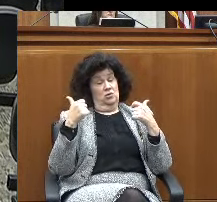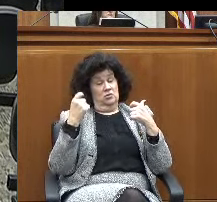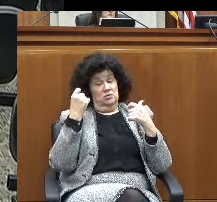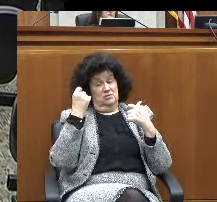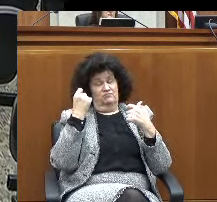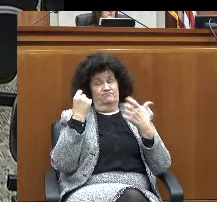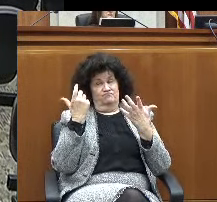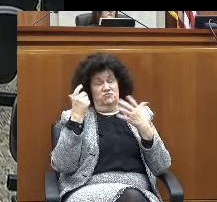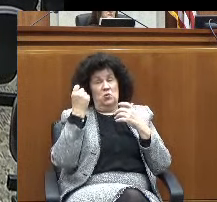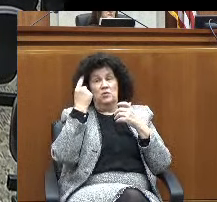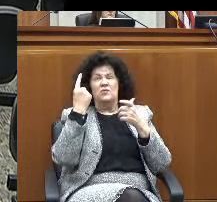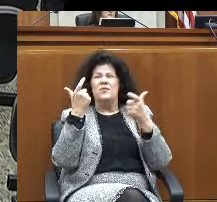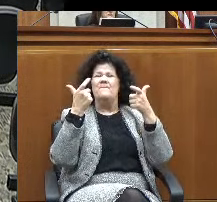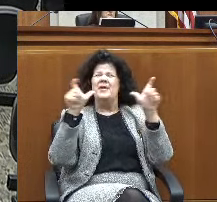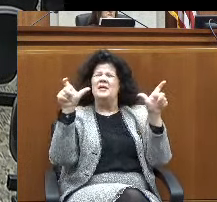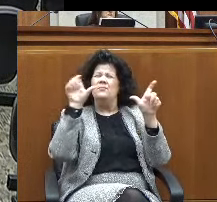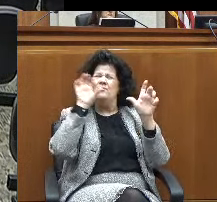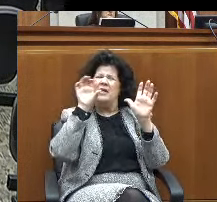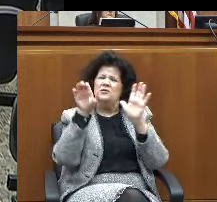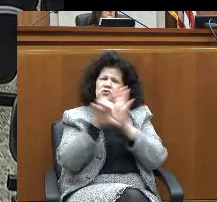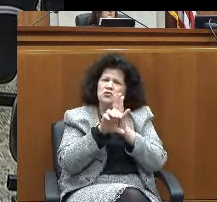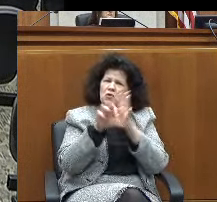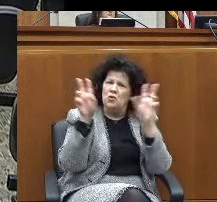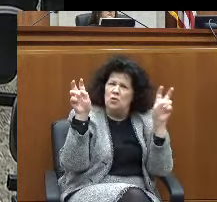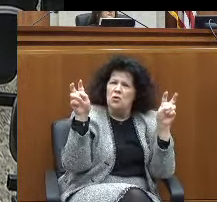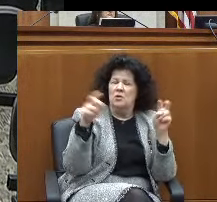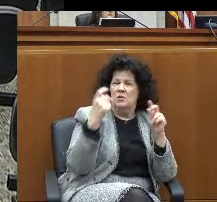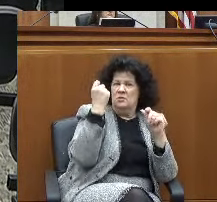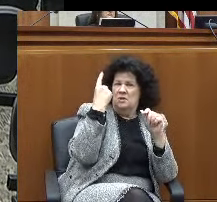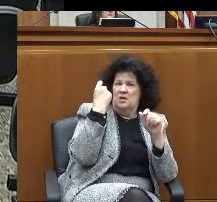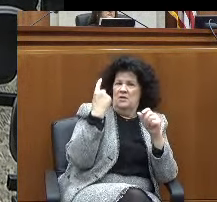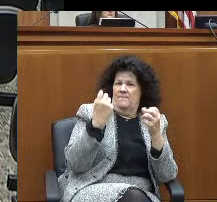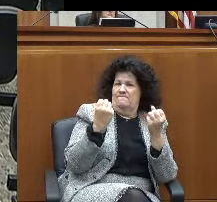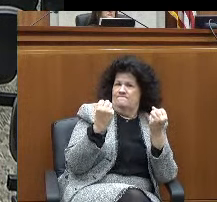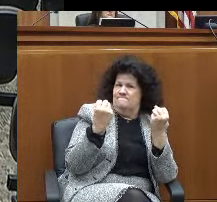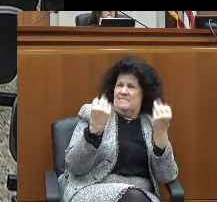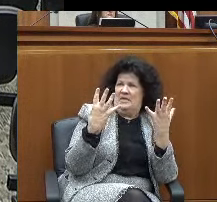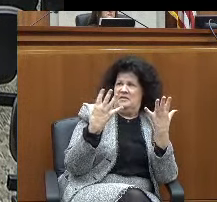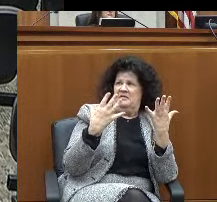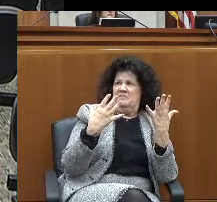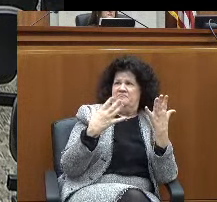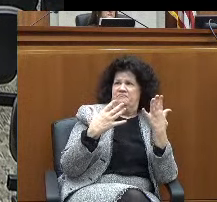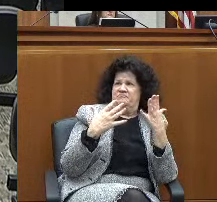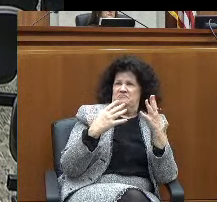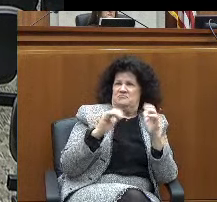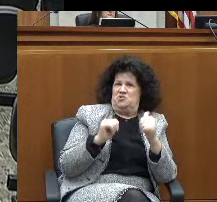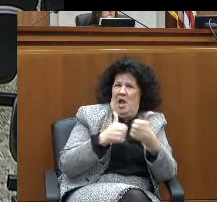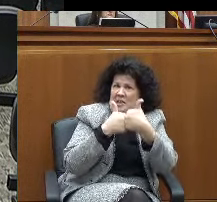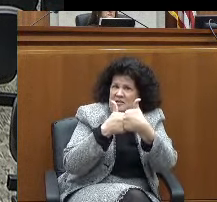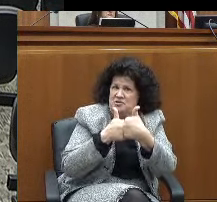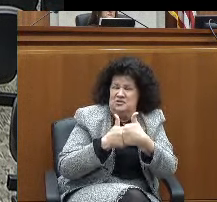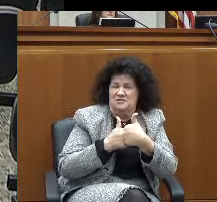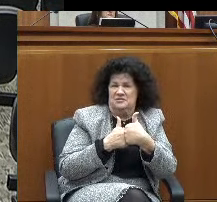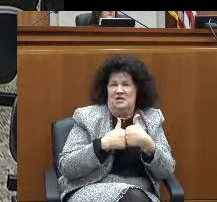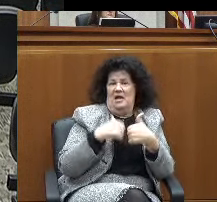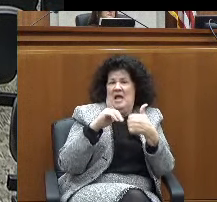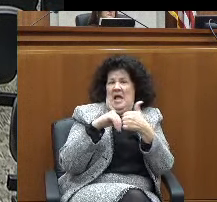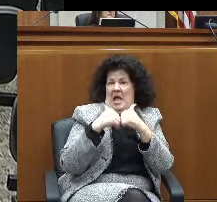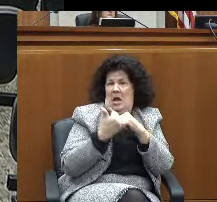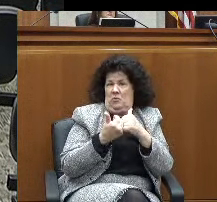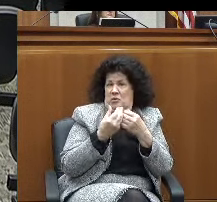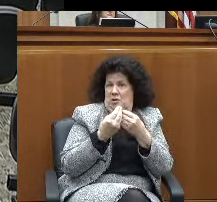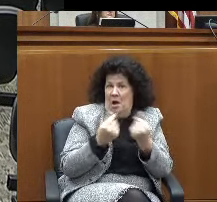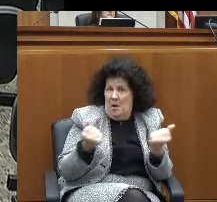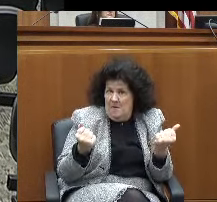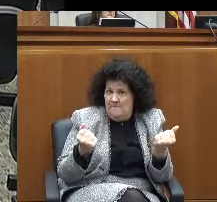big picture, understanding how it all fits together, understanding all the hurdles that are in place, and how do you overcome them. I